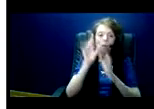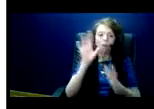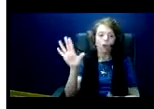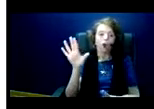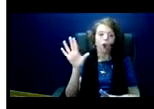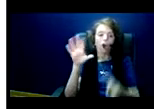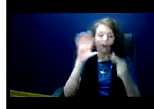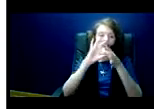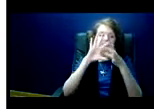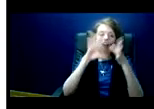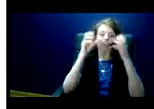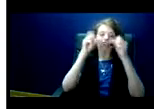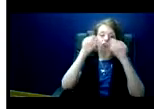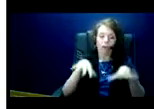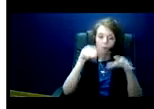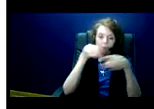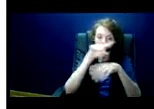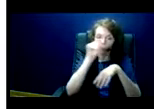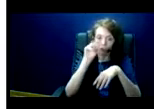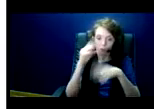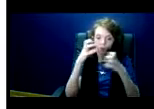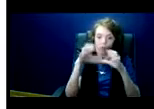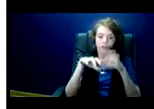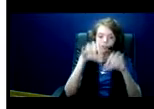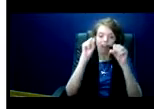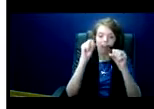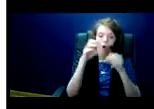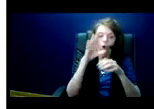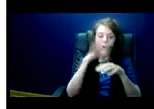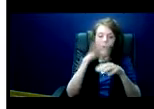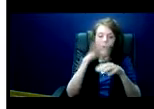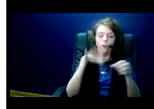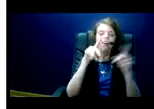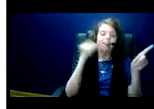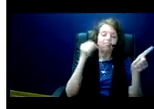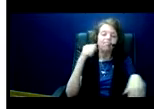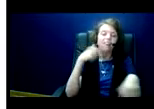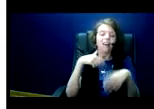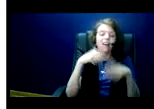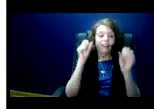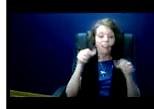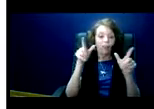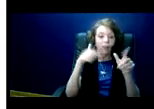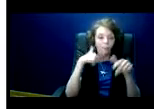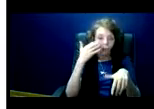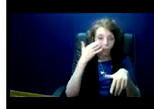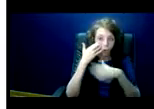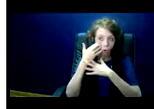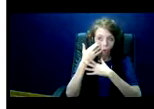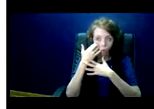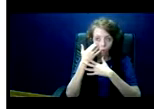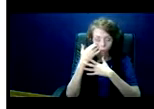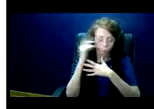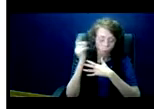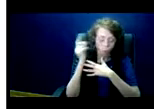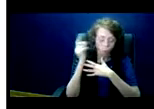dropped in the Zoom. Hayley, you want to take over? I would love to. Can you just let me know where